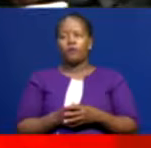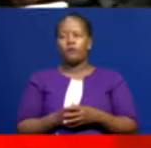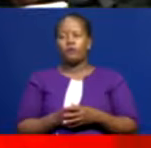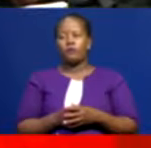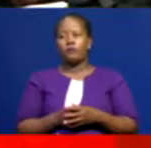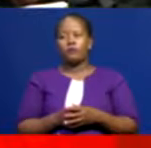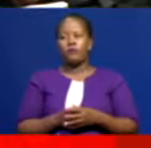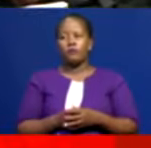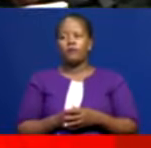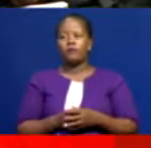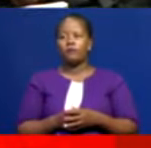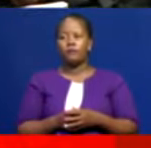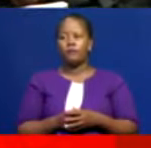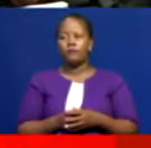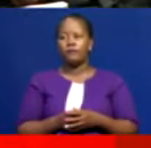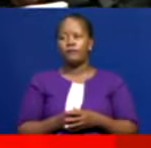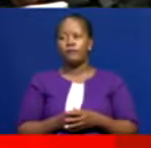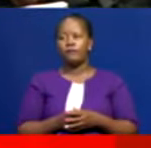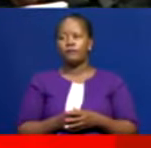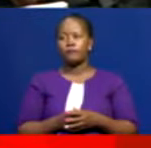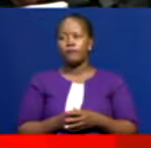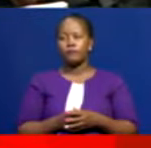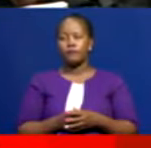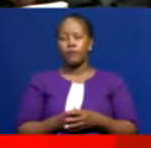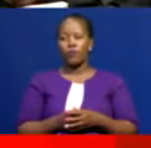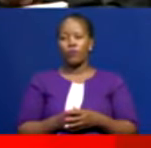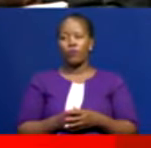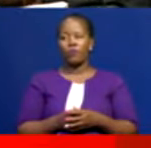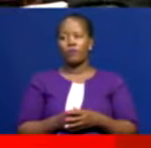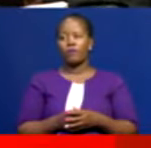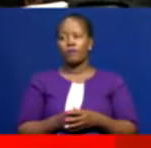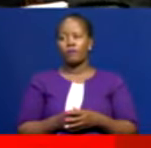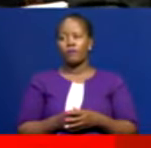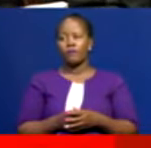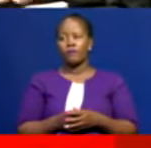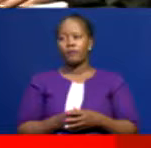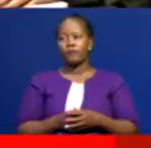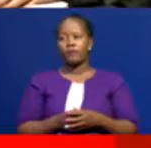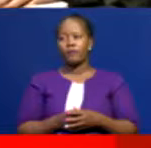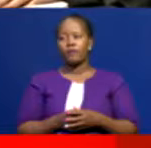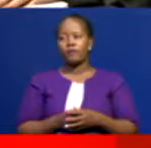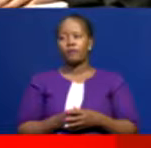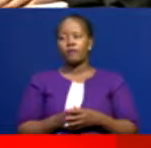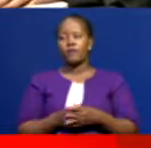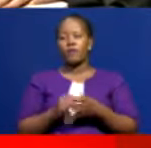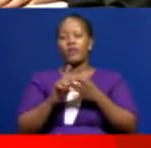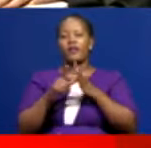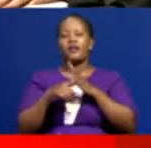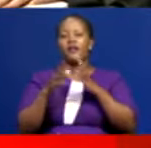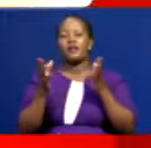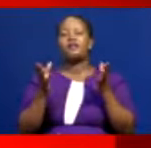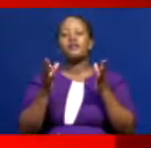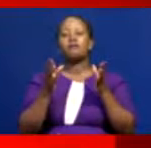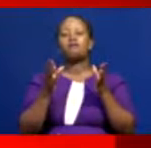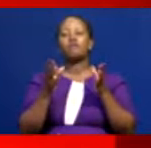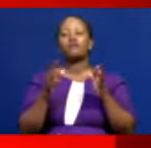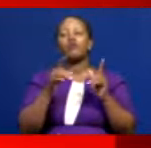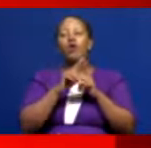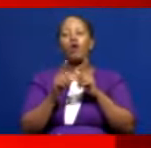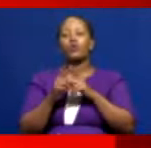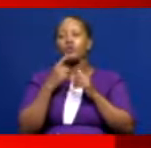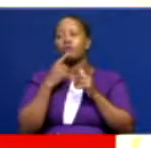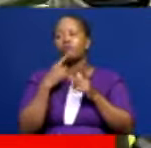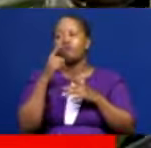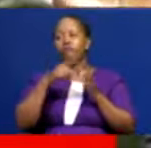The forest, so that person and that company, that institution cleared the trees and left, and then the community went berserk and they said,